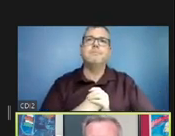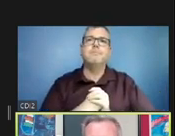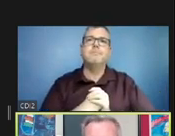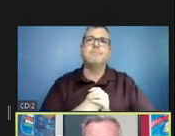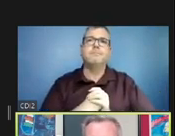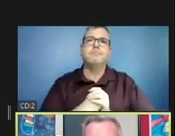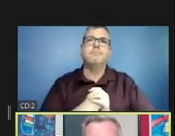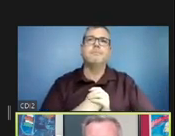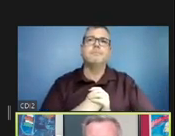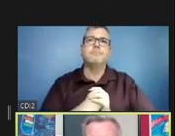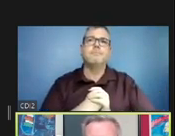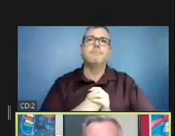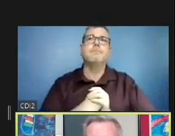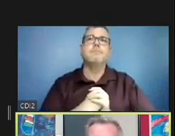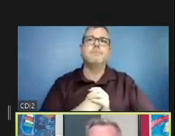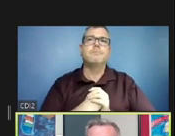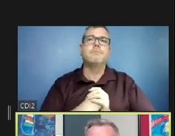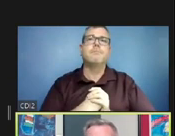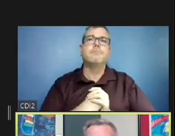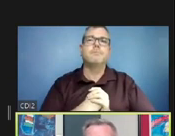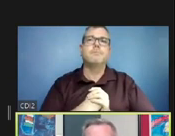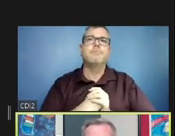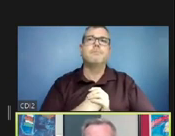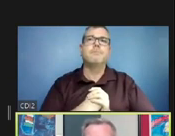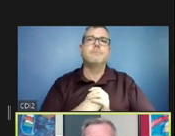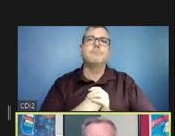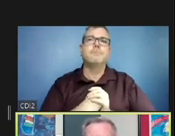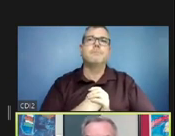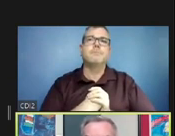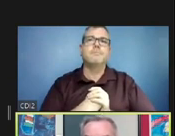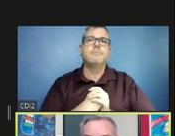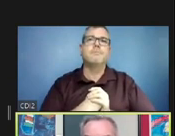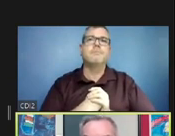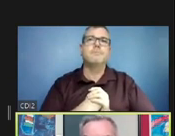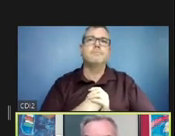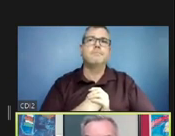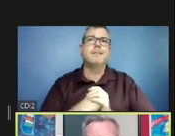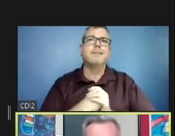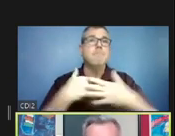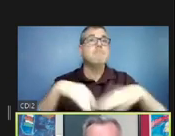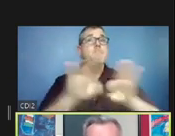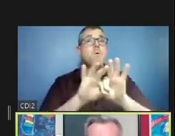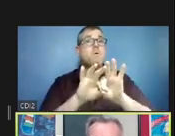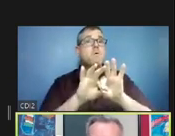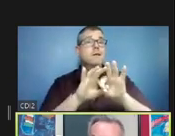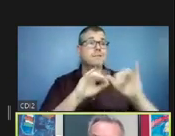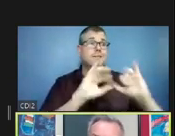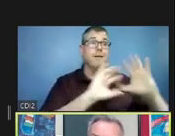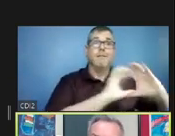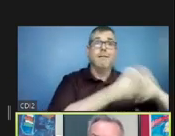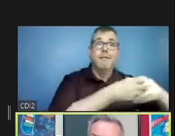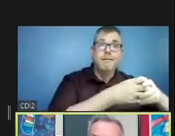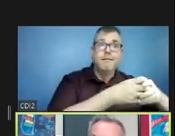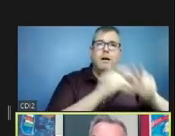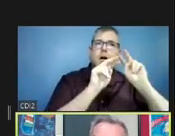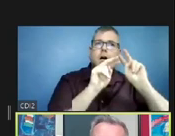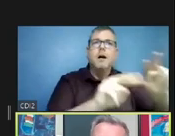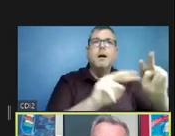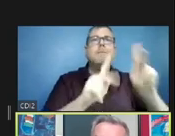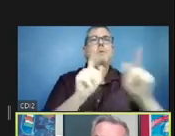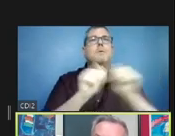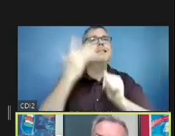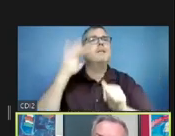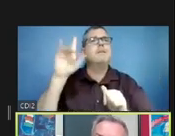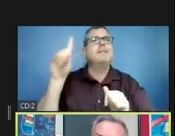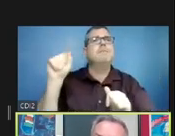developmental, and other disabilities. Now, notice I am the executive director of the State Council on Intellectual and Developmental Disabilities, but my